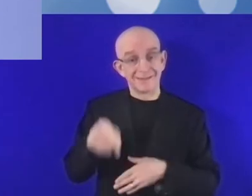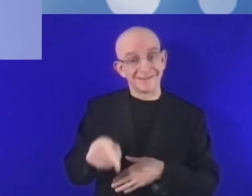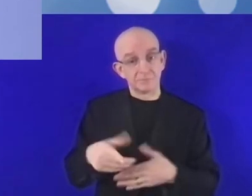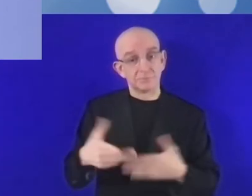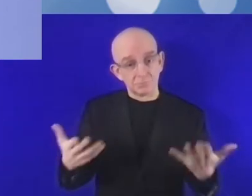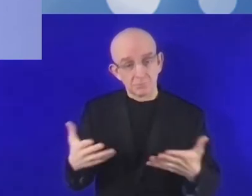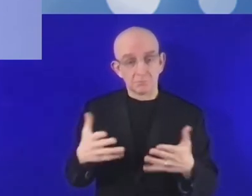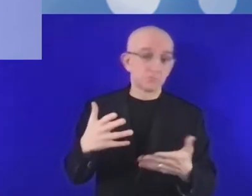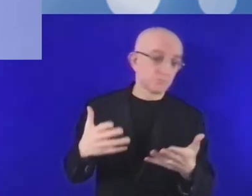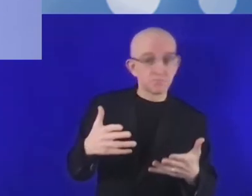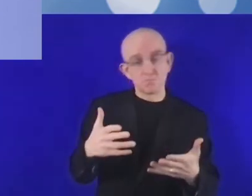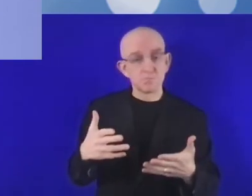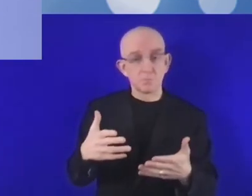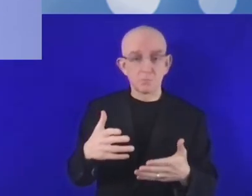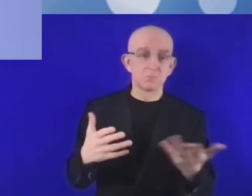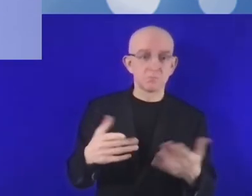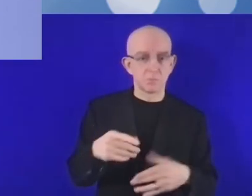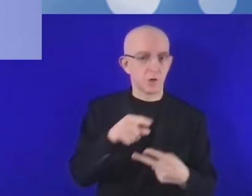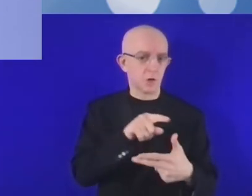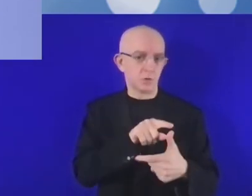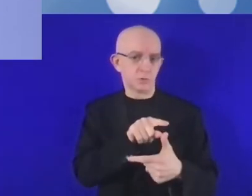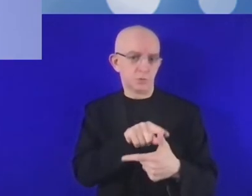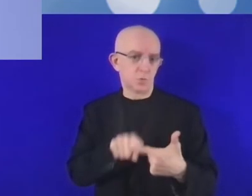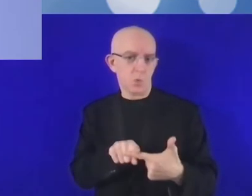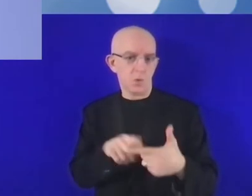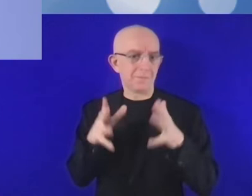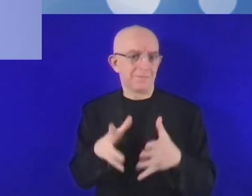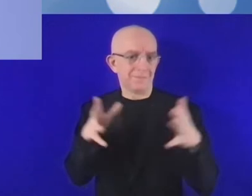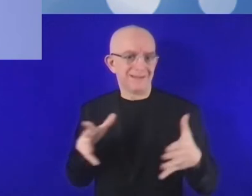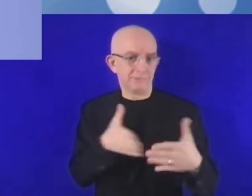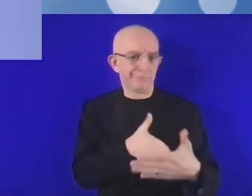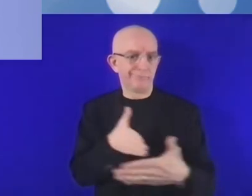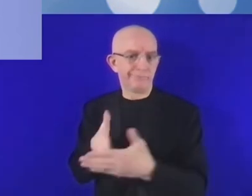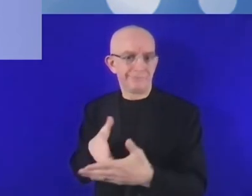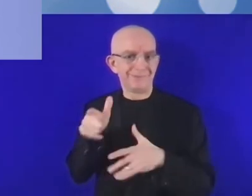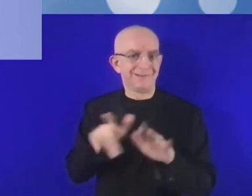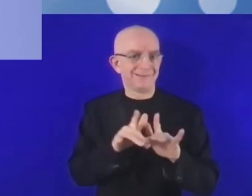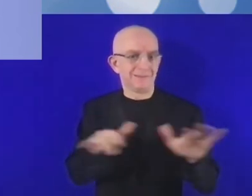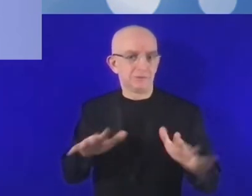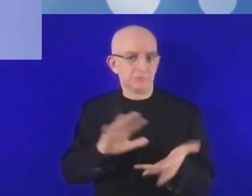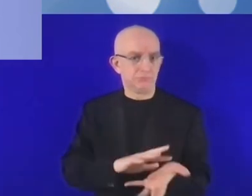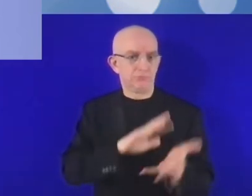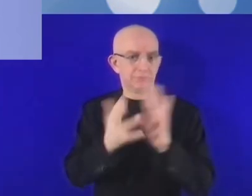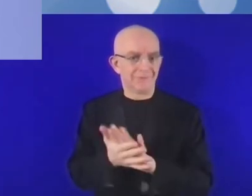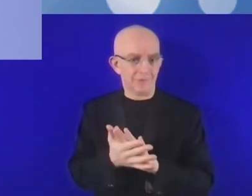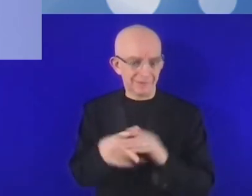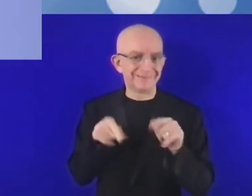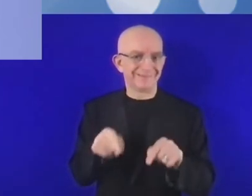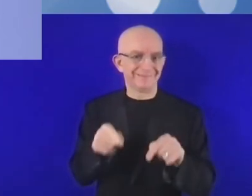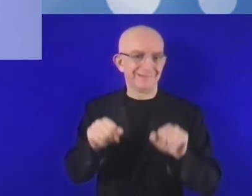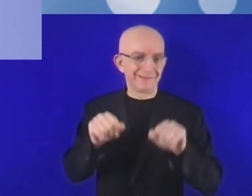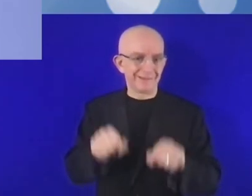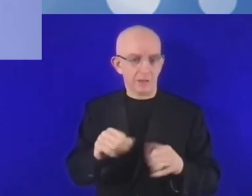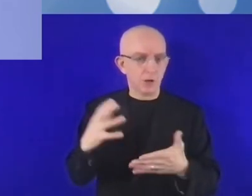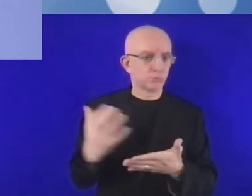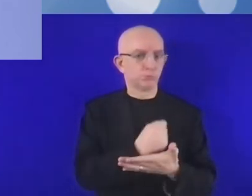those are from our perspective first the existing enormous digitalization gap between europe and other major